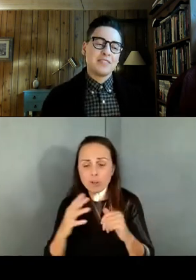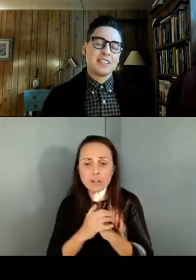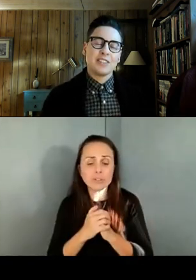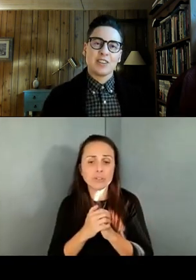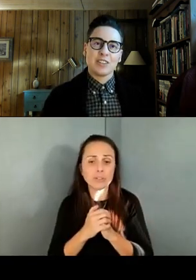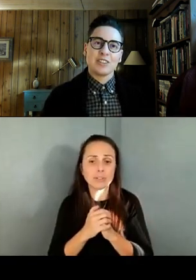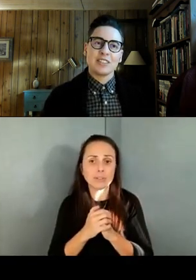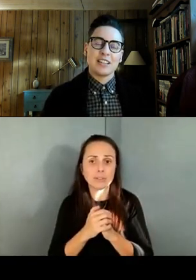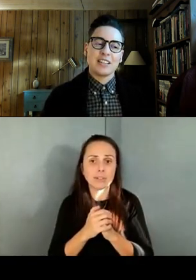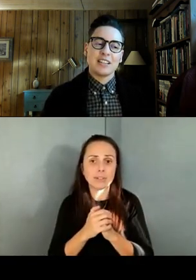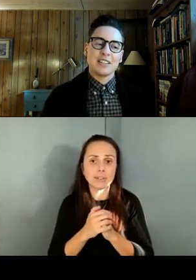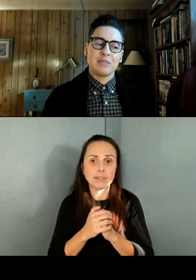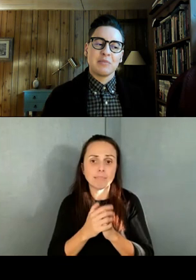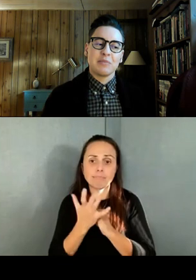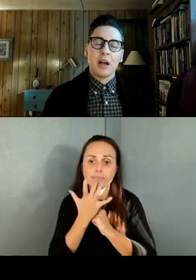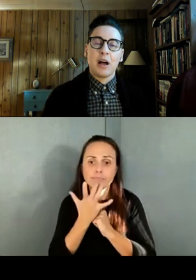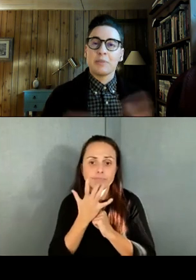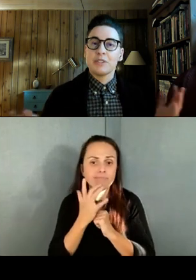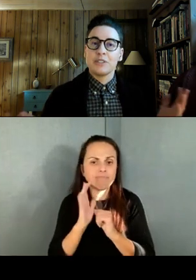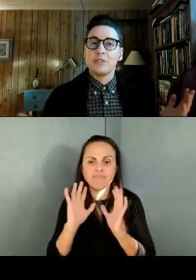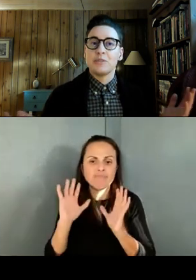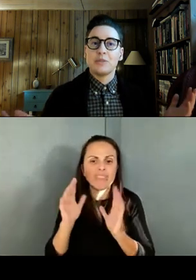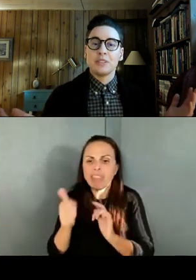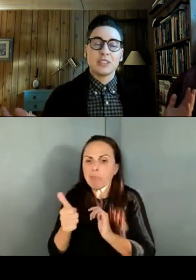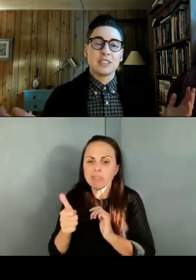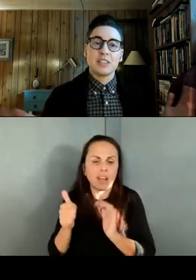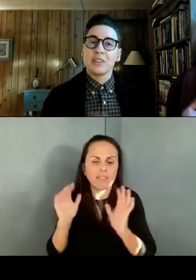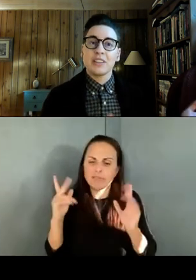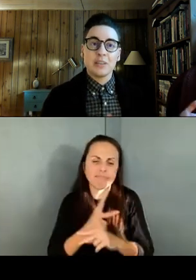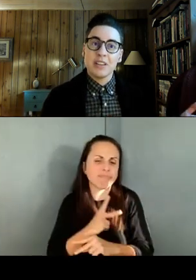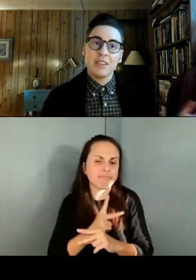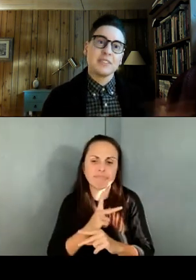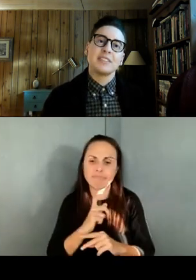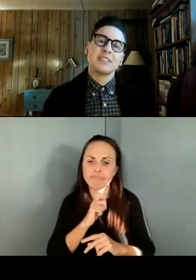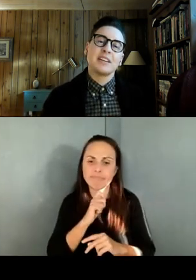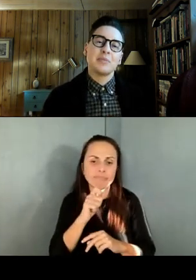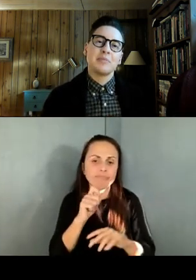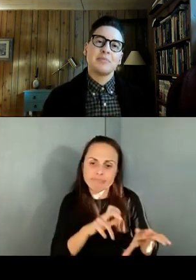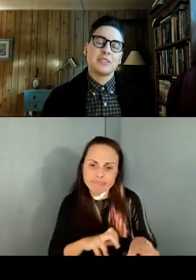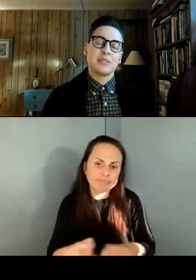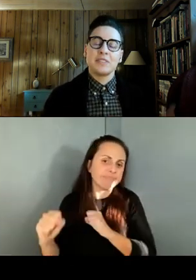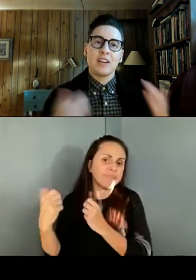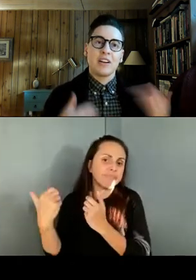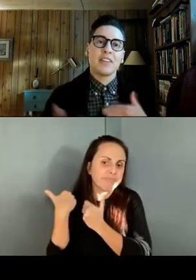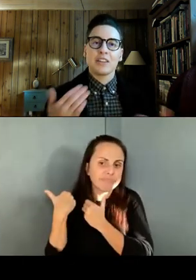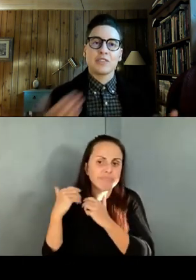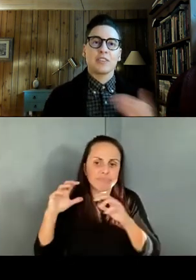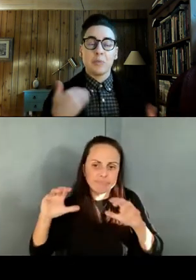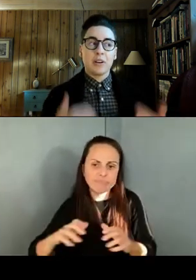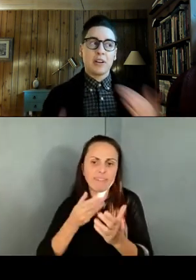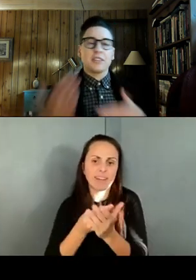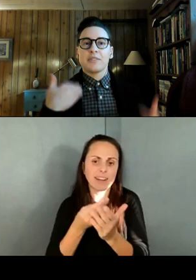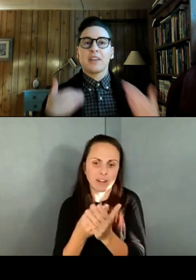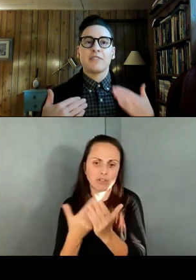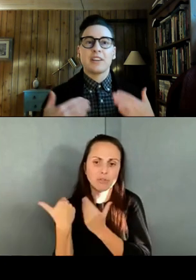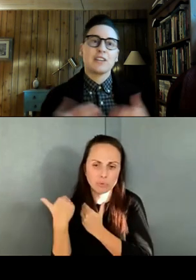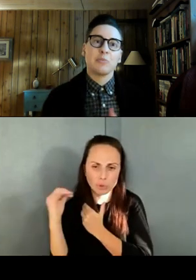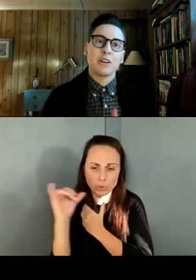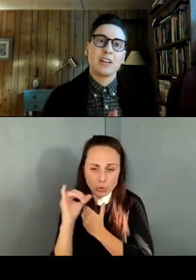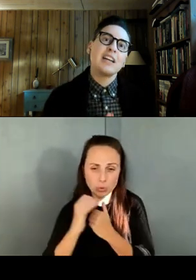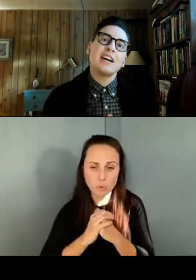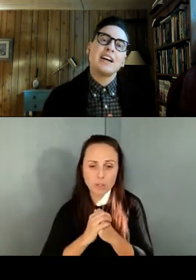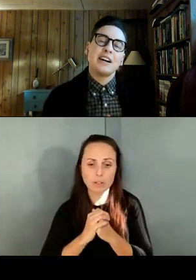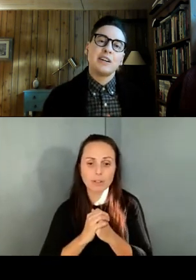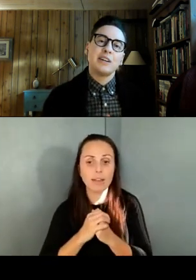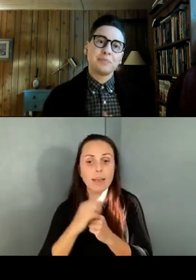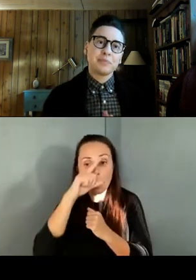of instructors opt to just deal with it themselves and sort of take on that extra labor and also that financial